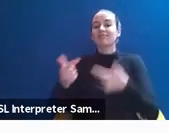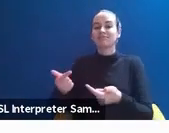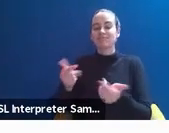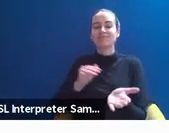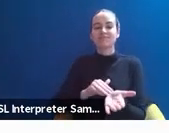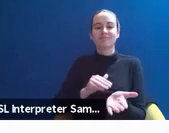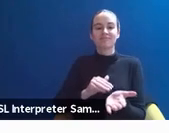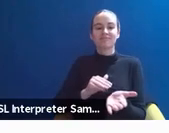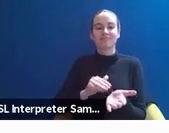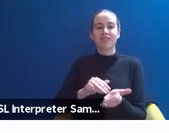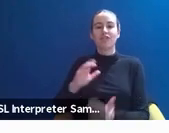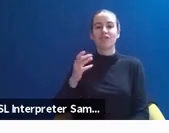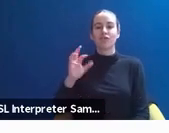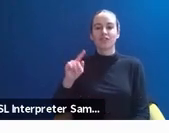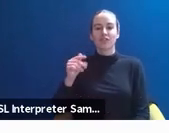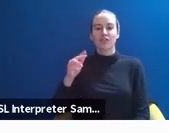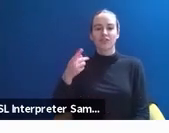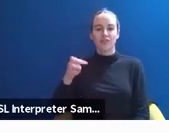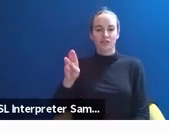Dr. Christopher Spankovich.